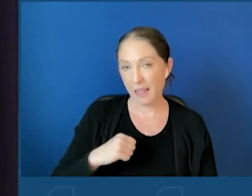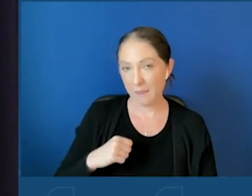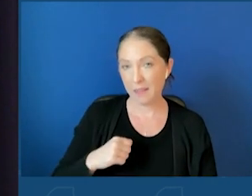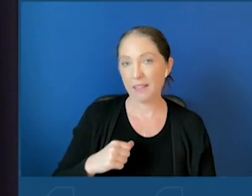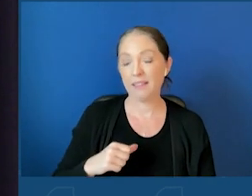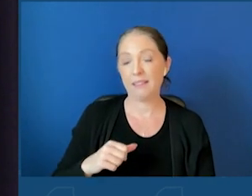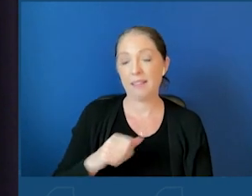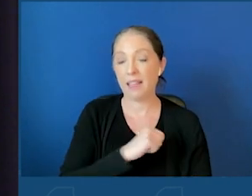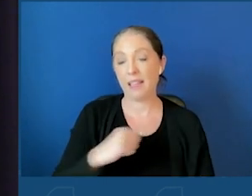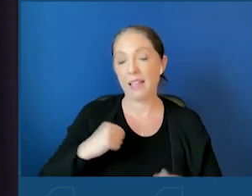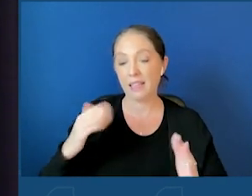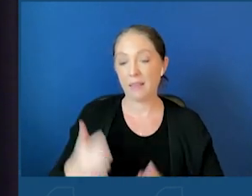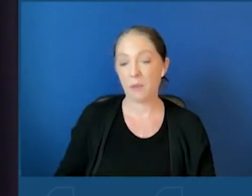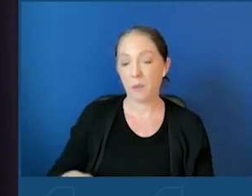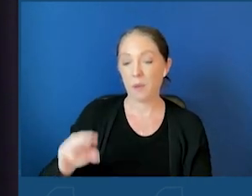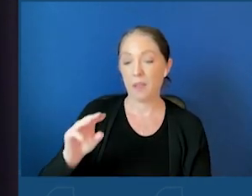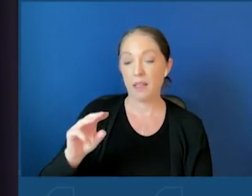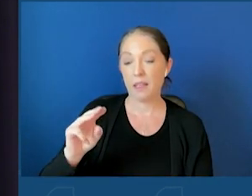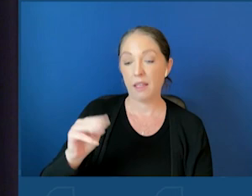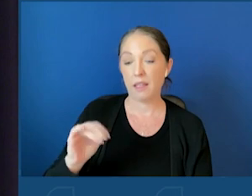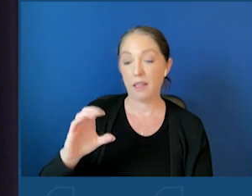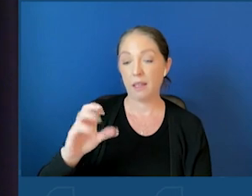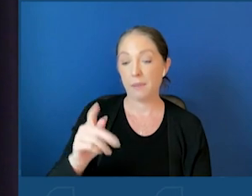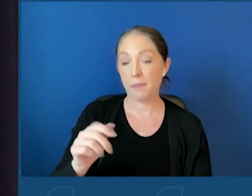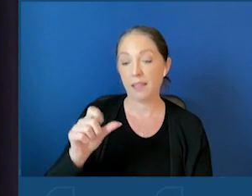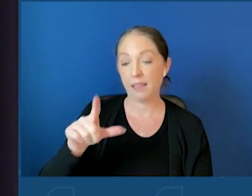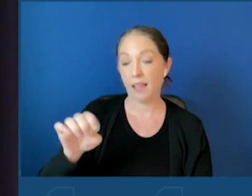Michaëlle Solage.